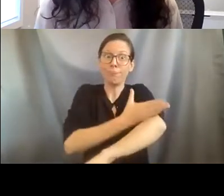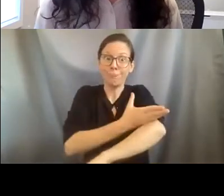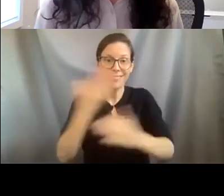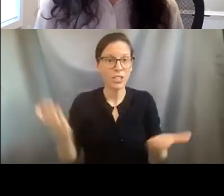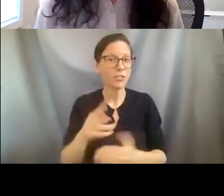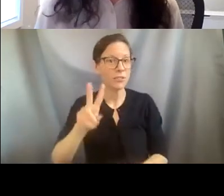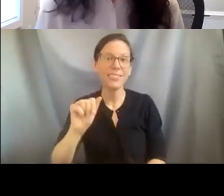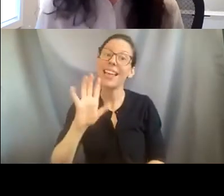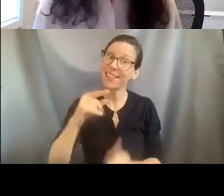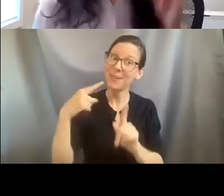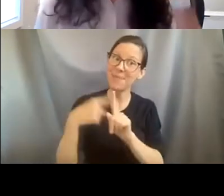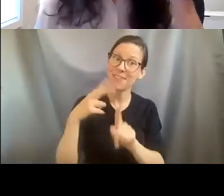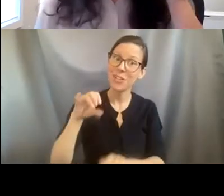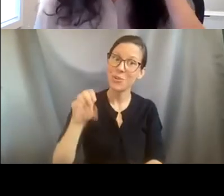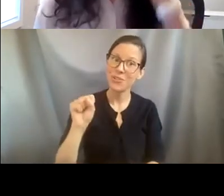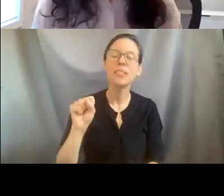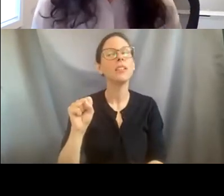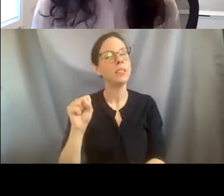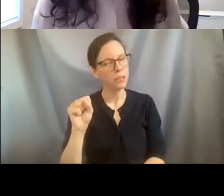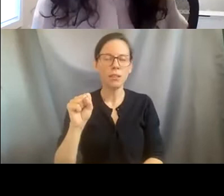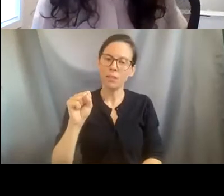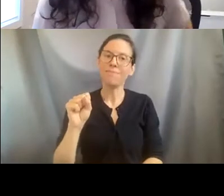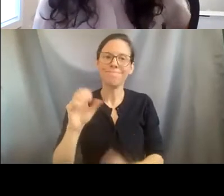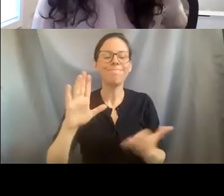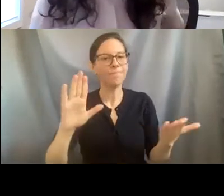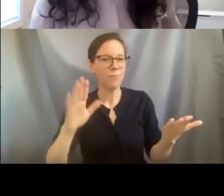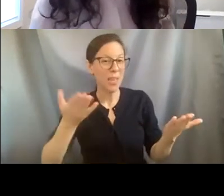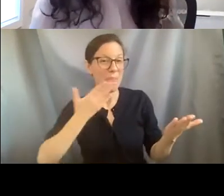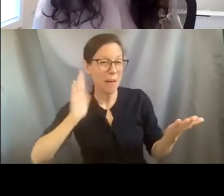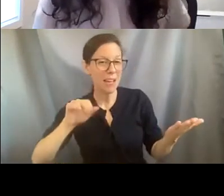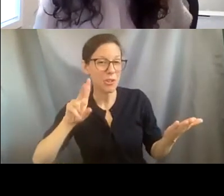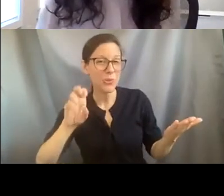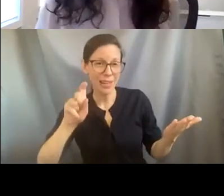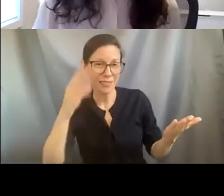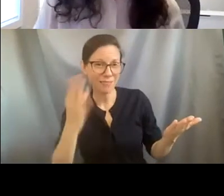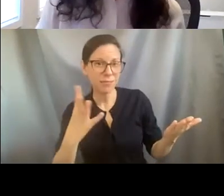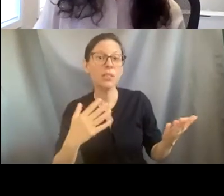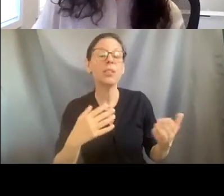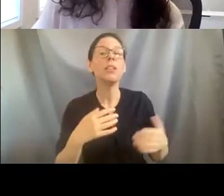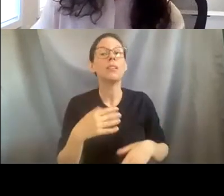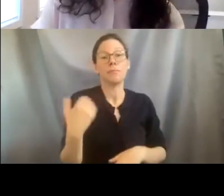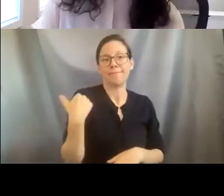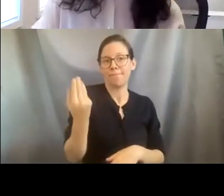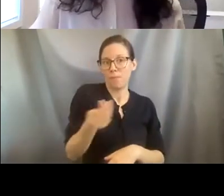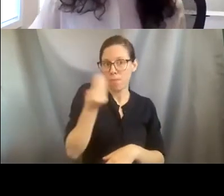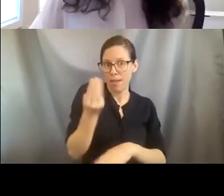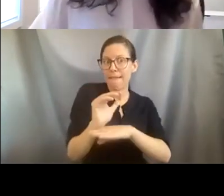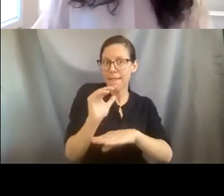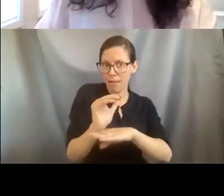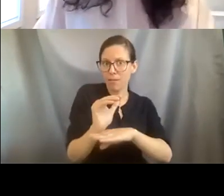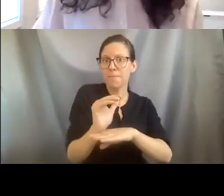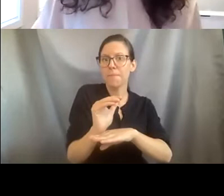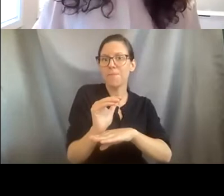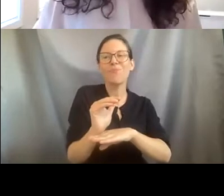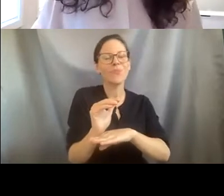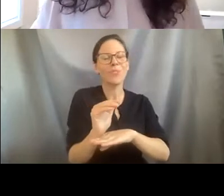news, despite the bad news that I have to share as well. We learned on Monday night what we have